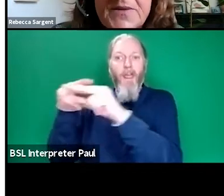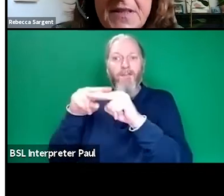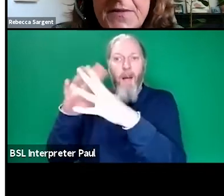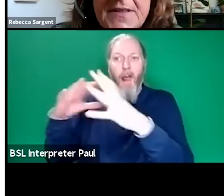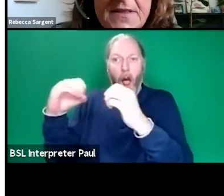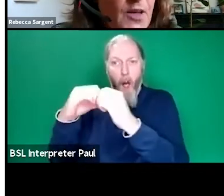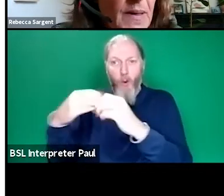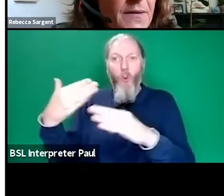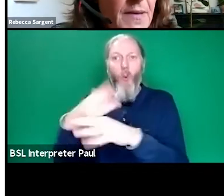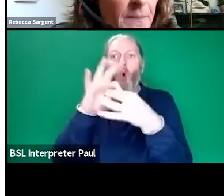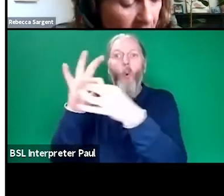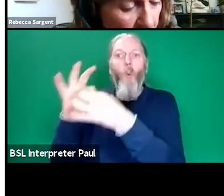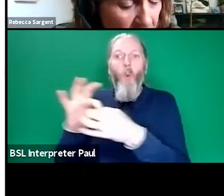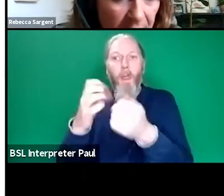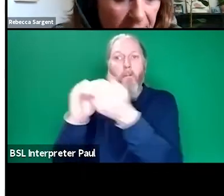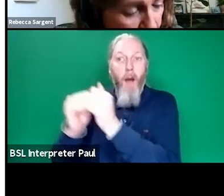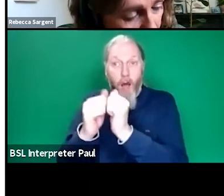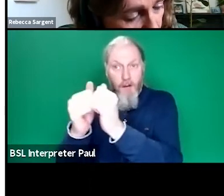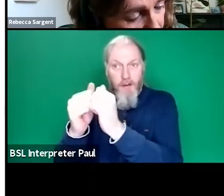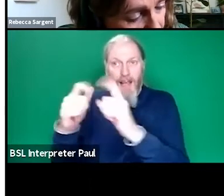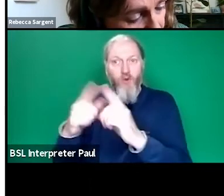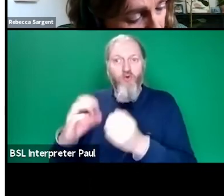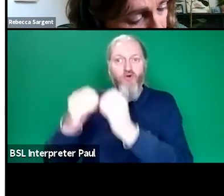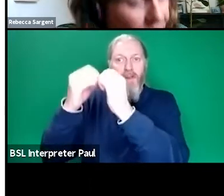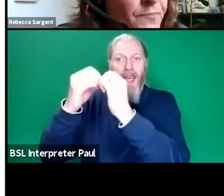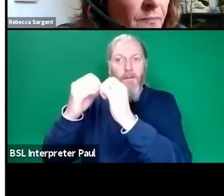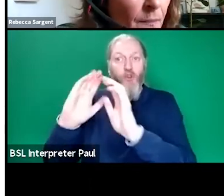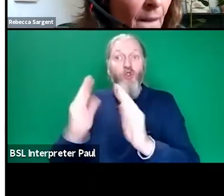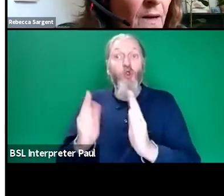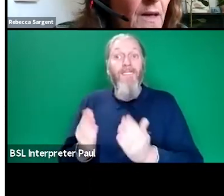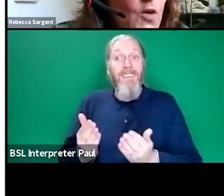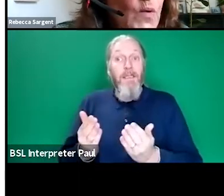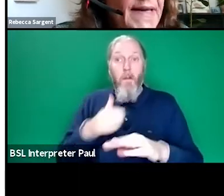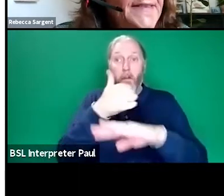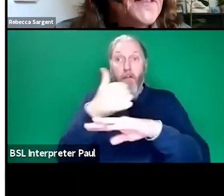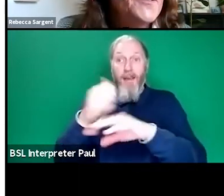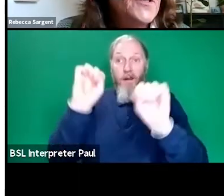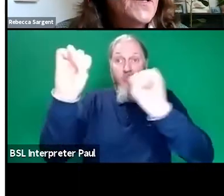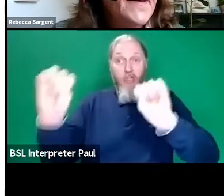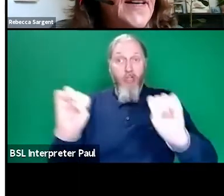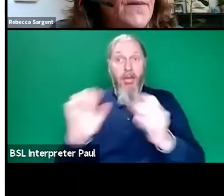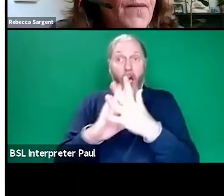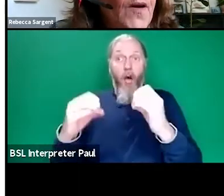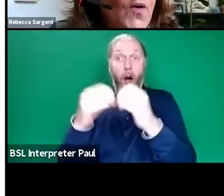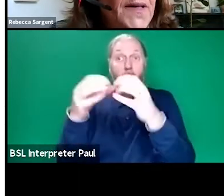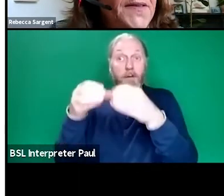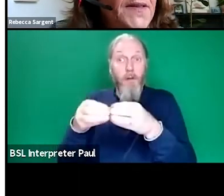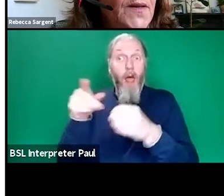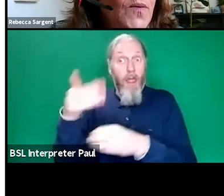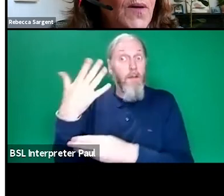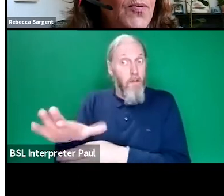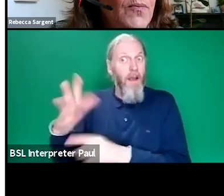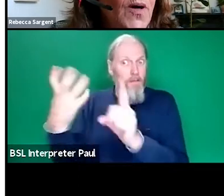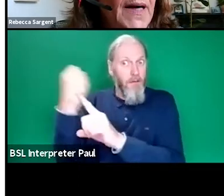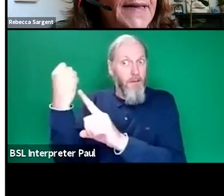to develop services that come out of the family hubs, and that's been quite successful. We undertook quite